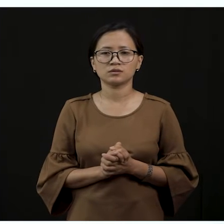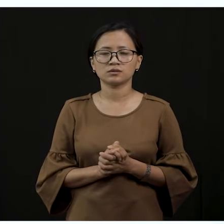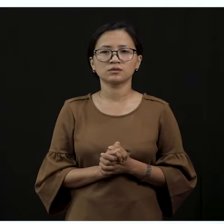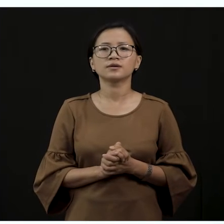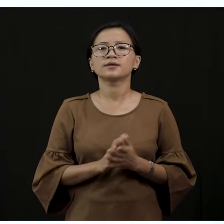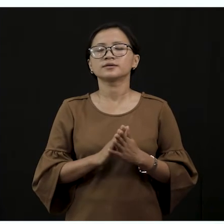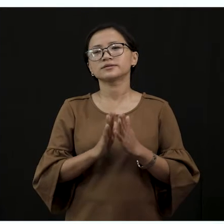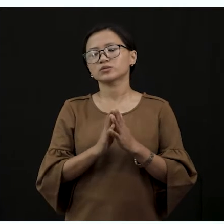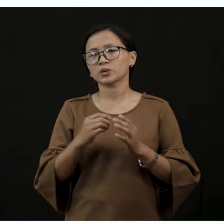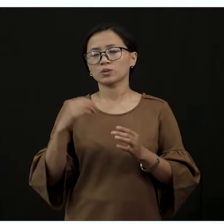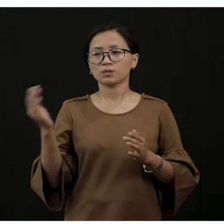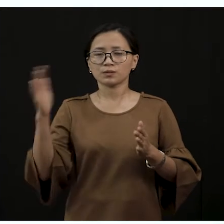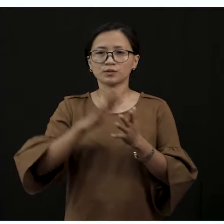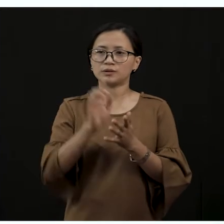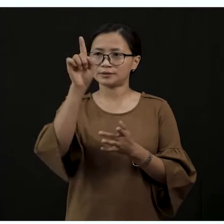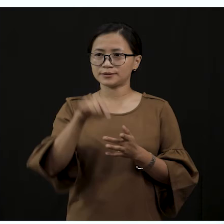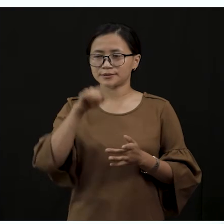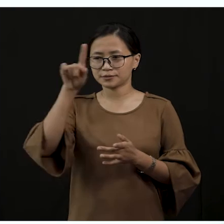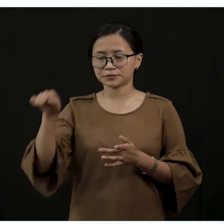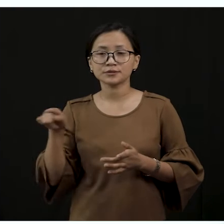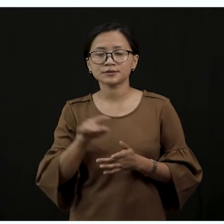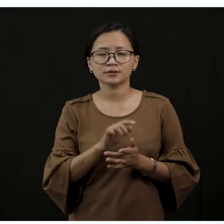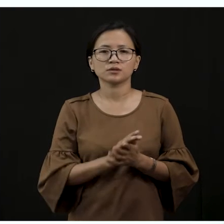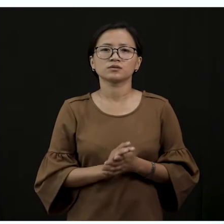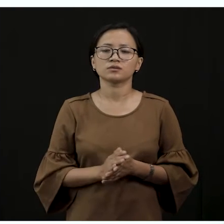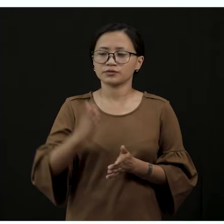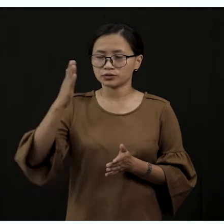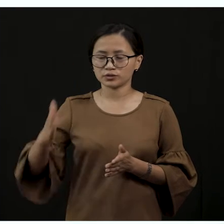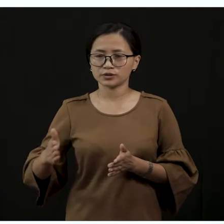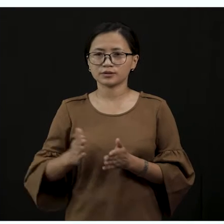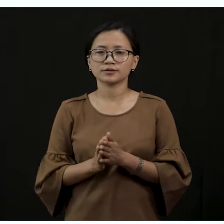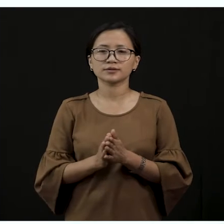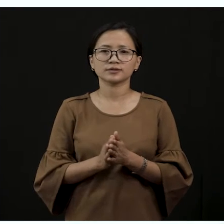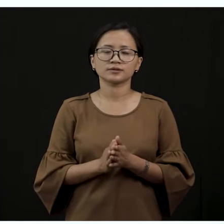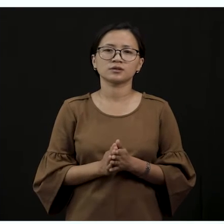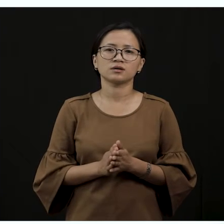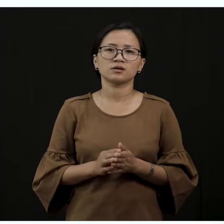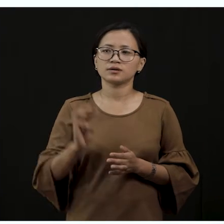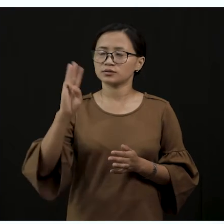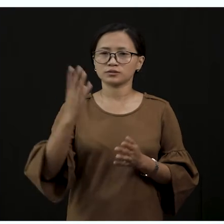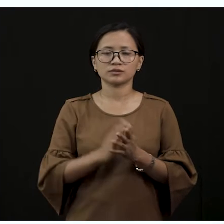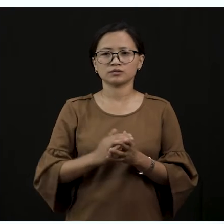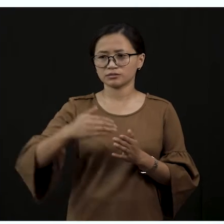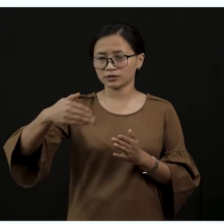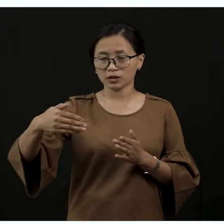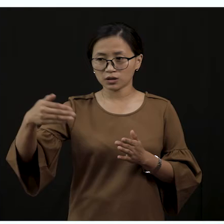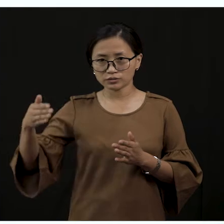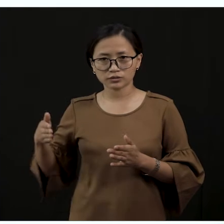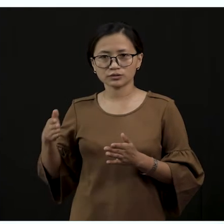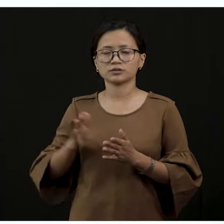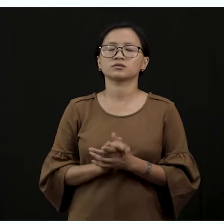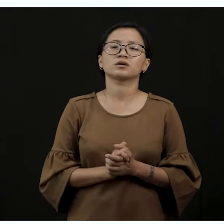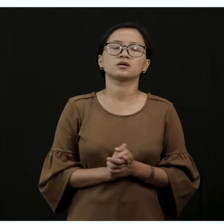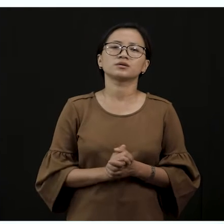a triangle. It has 3 sides and 3 vertices or corners. Then